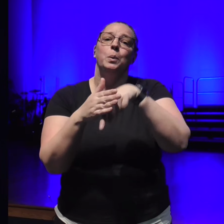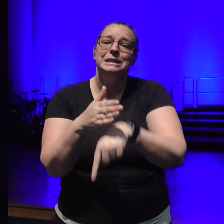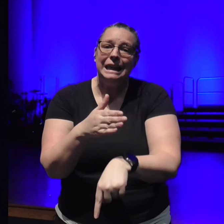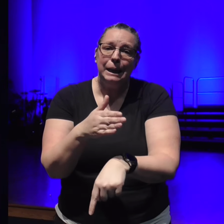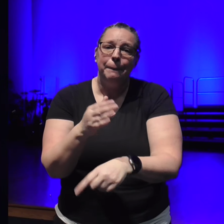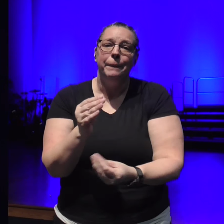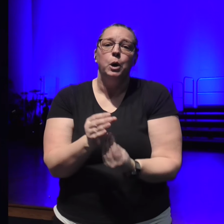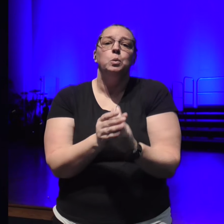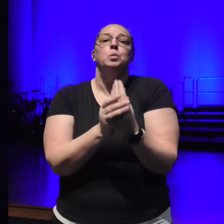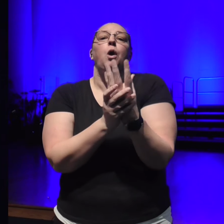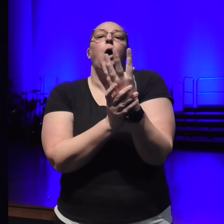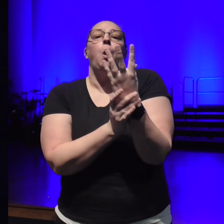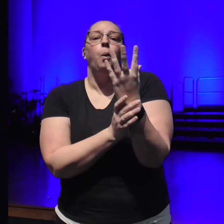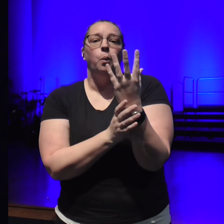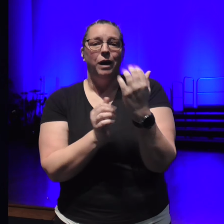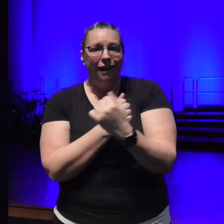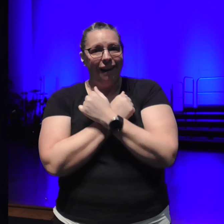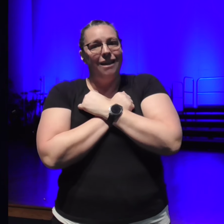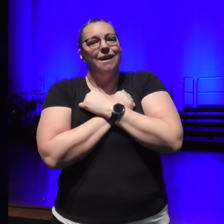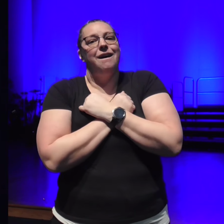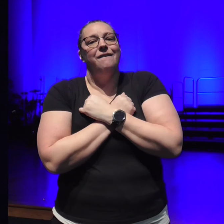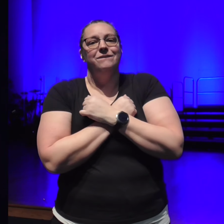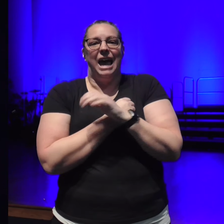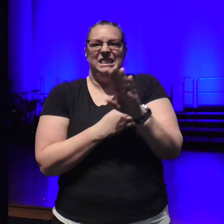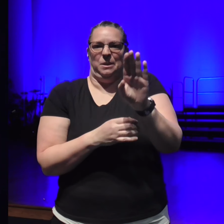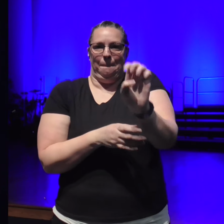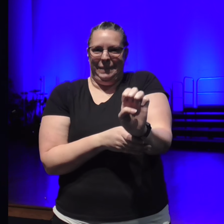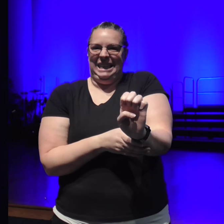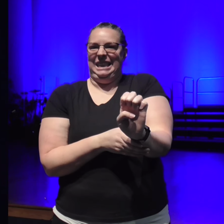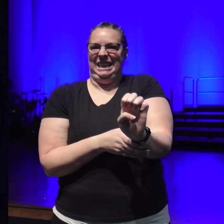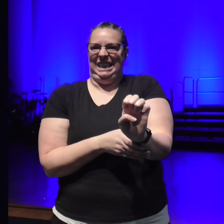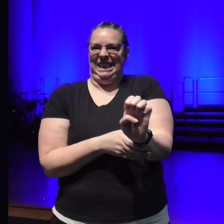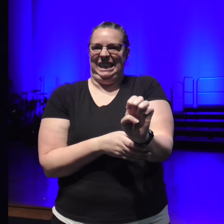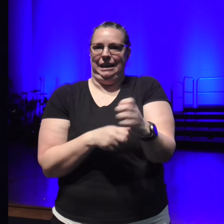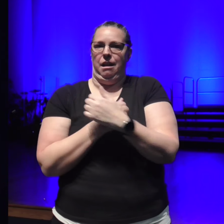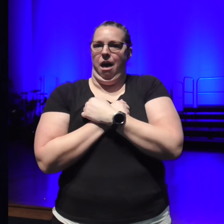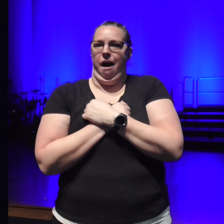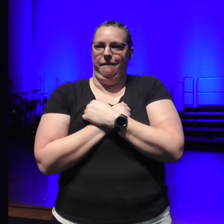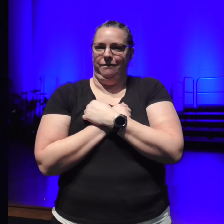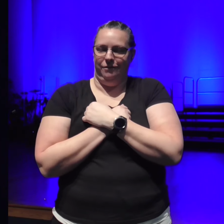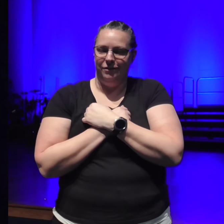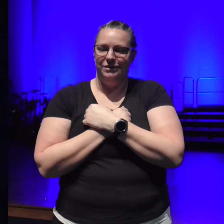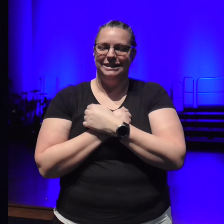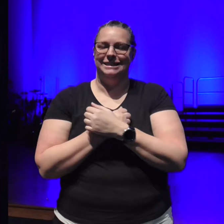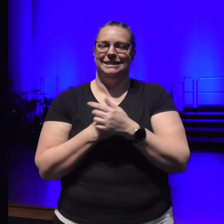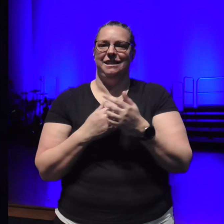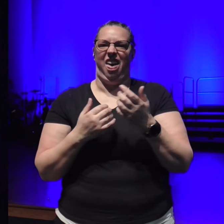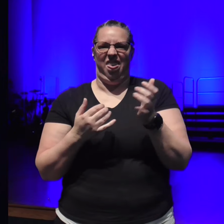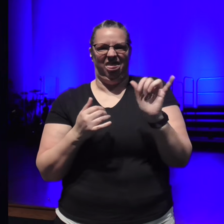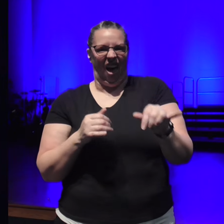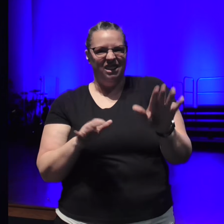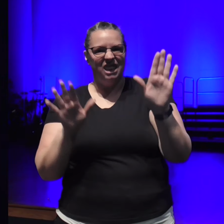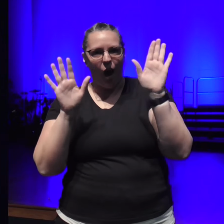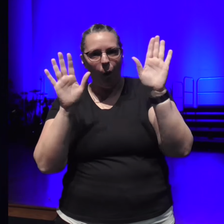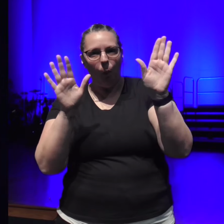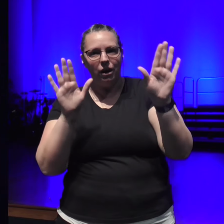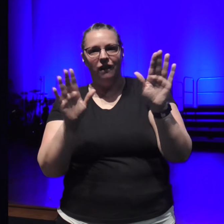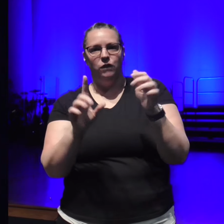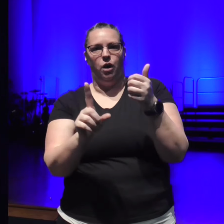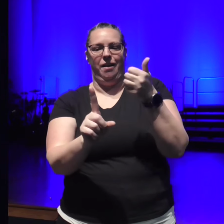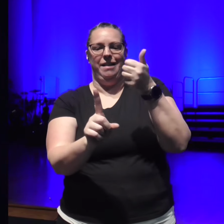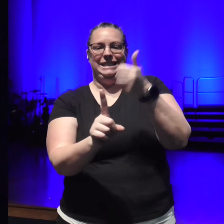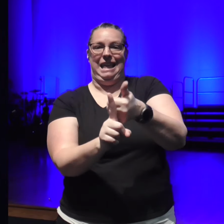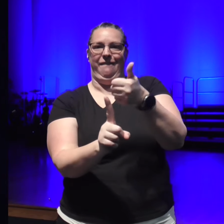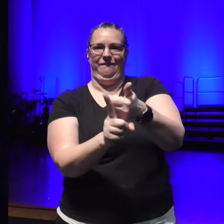to grow, to love, and to be profoundly loved in incredible ways. That's how wonderful this self